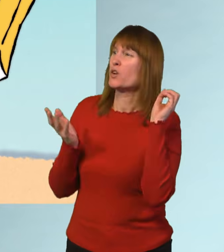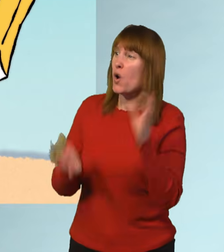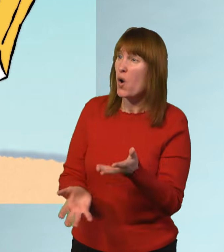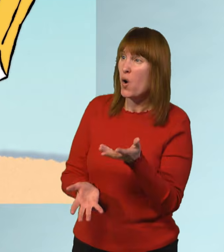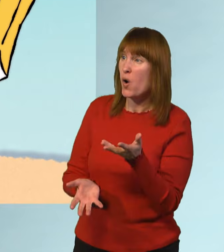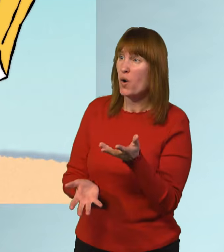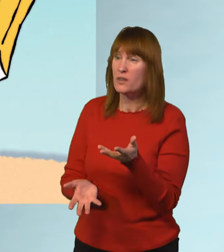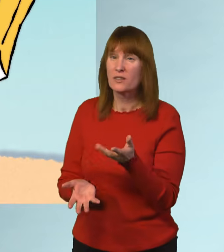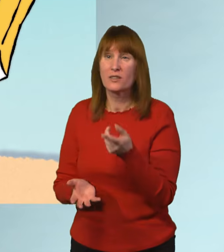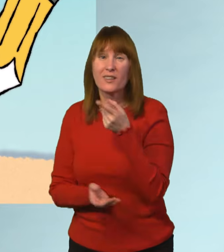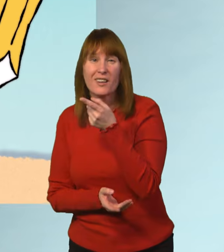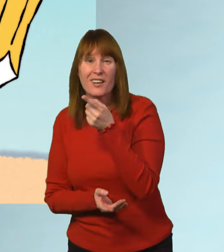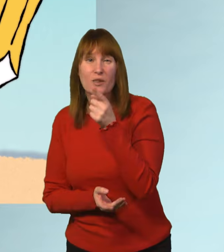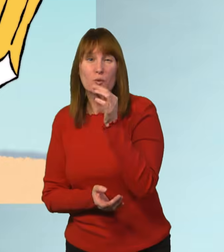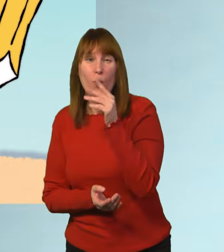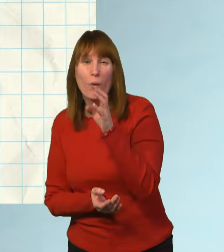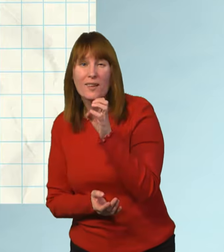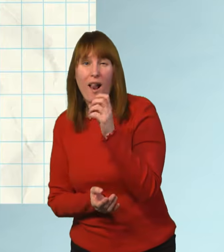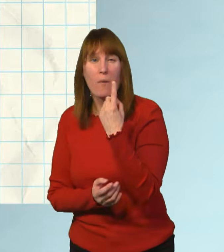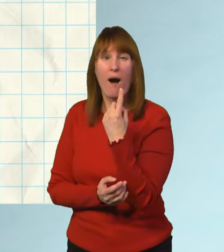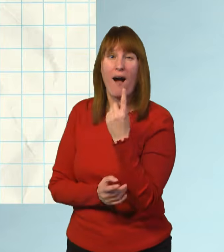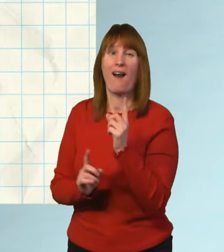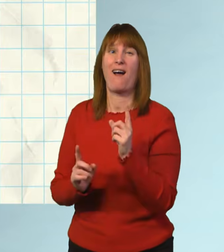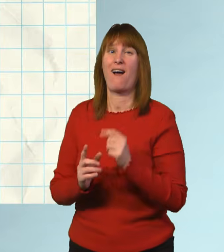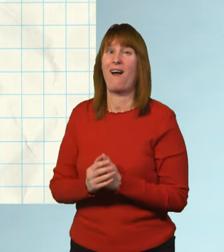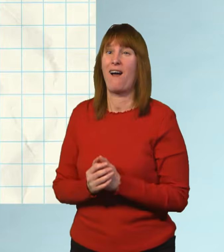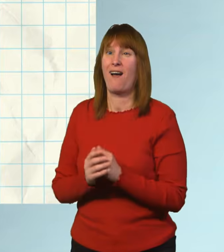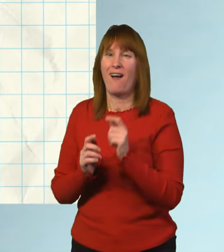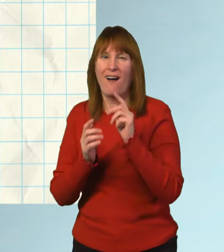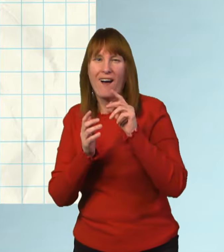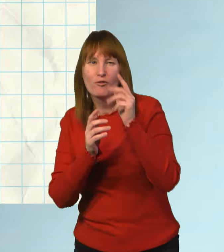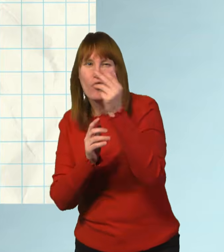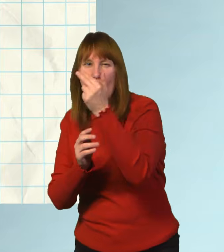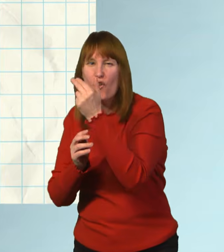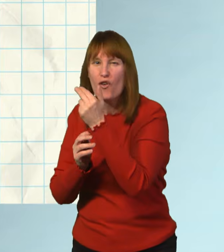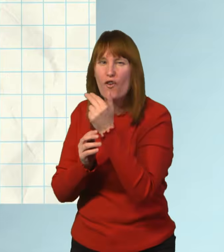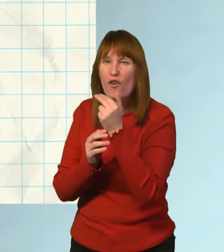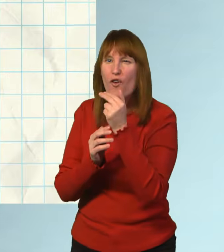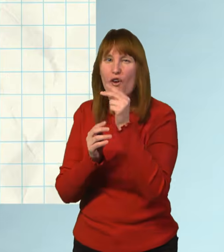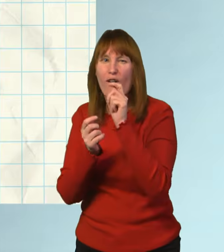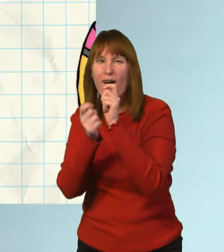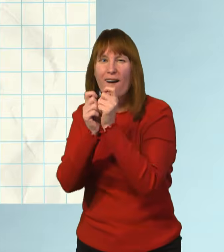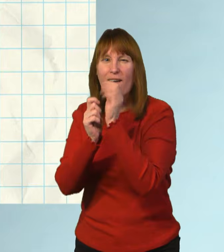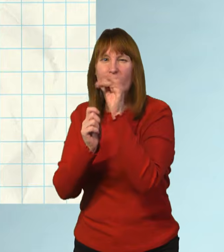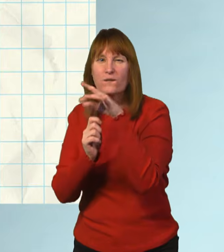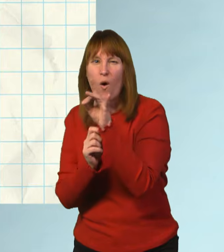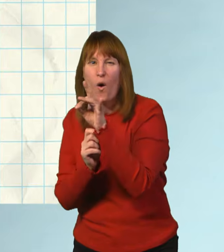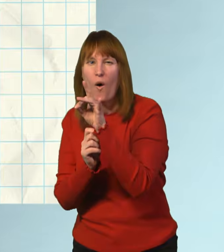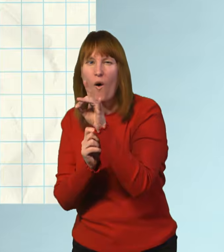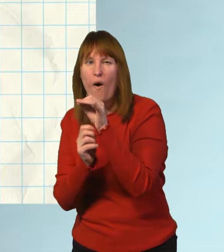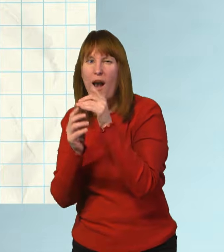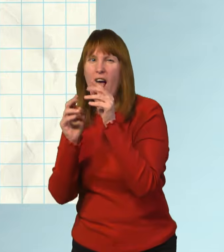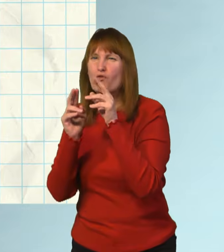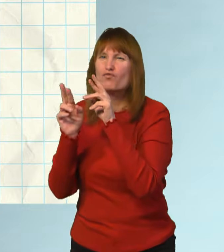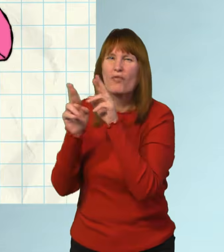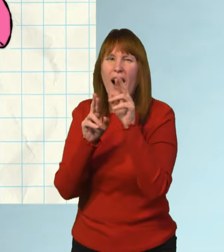Of course, we can doodle one. A tuning fork isn't like a regular fork. It looks like a long